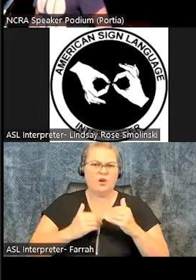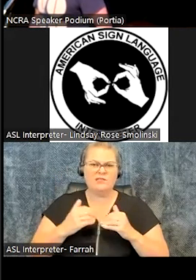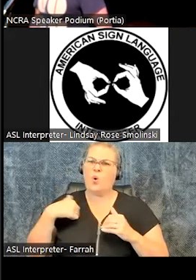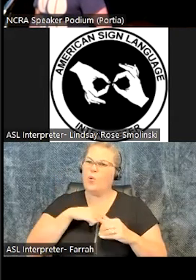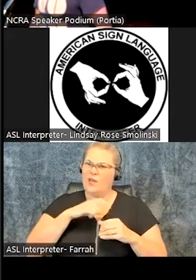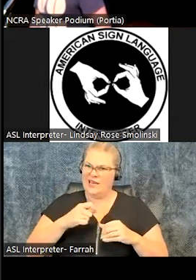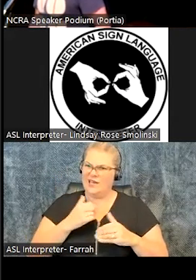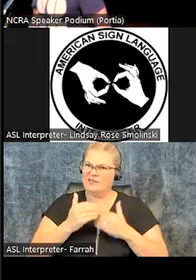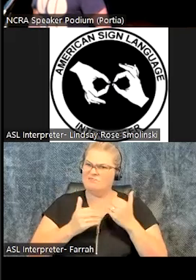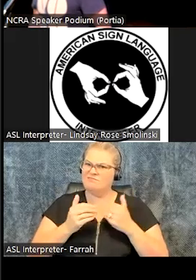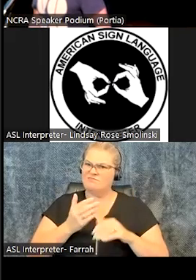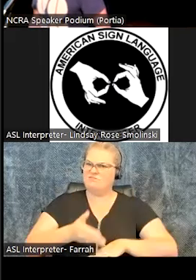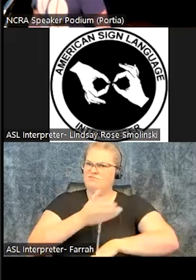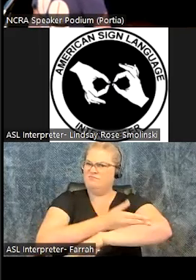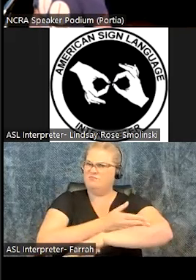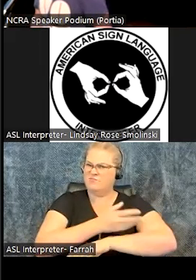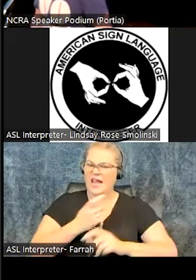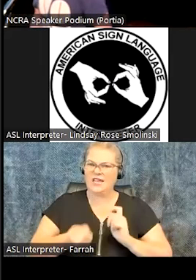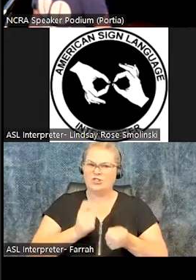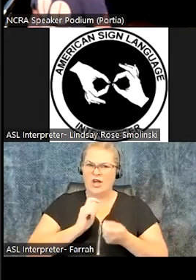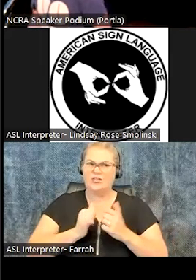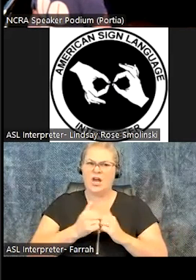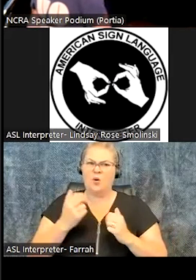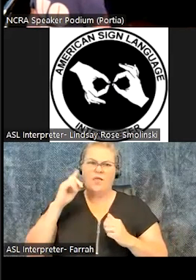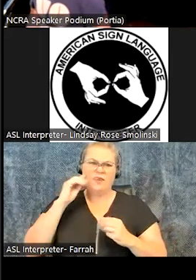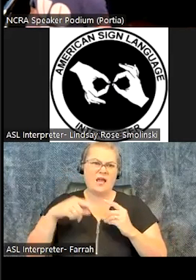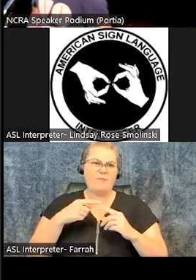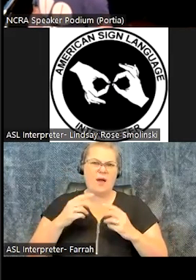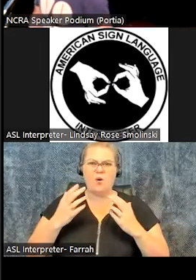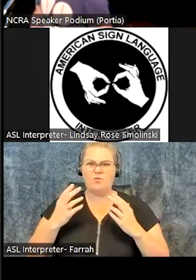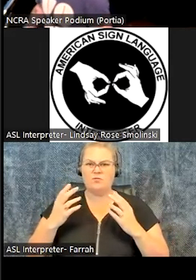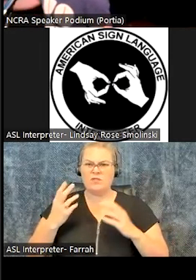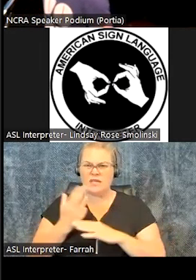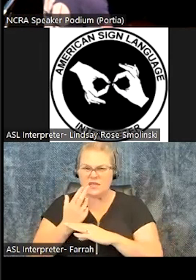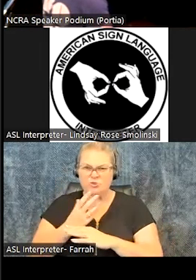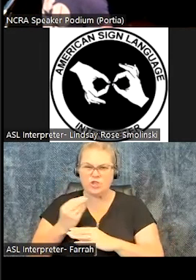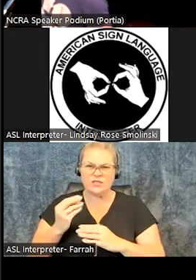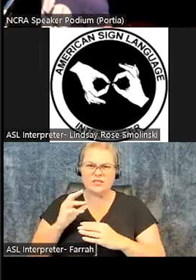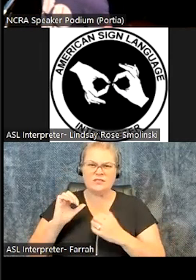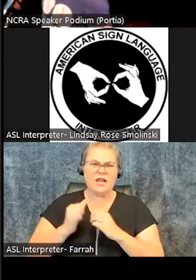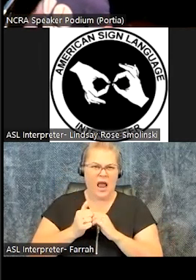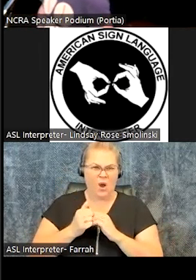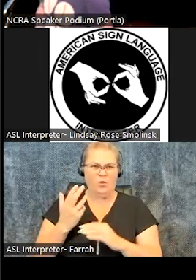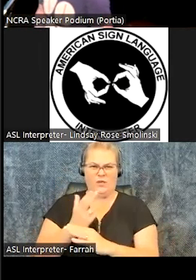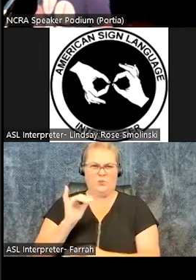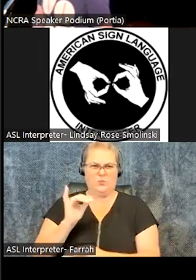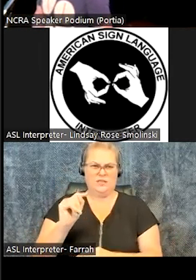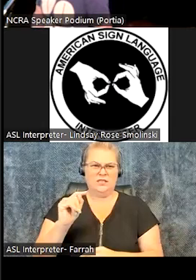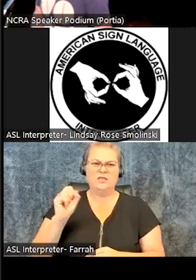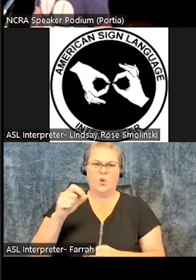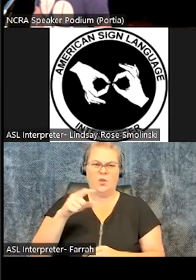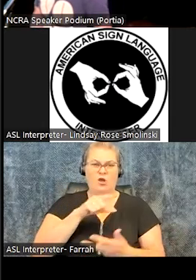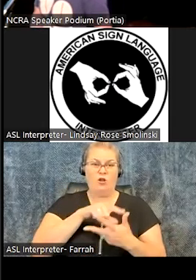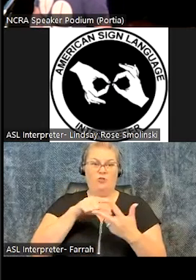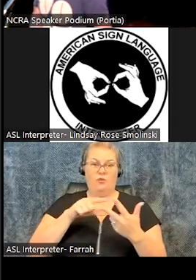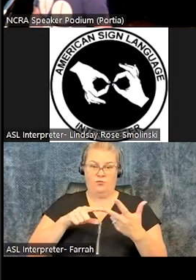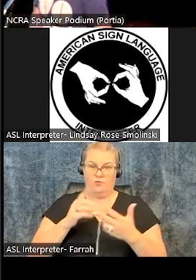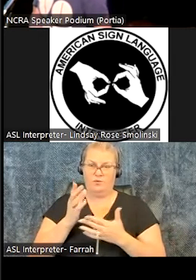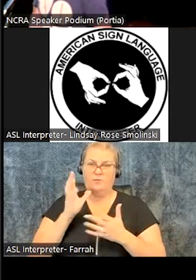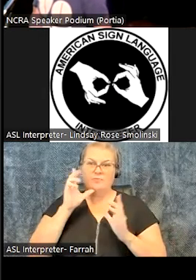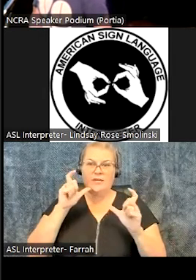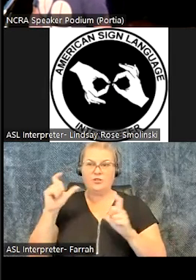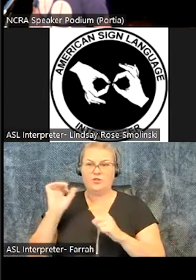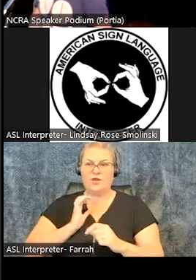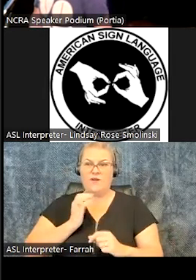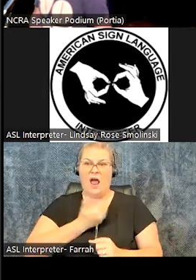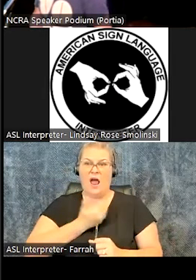to change the way we think about consumption and the way we consume. So these are 3 images of our refill shop here in North Oakland, where